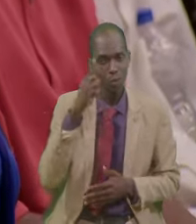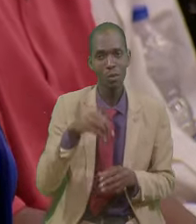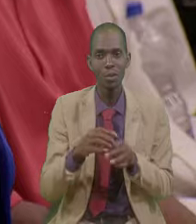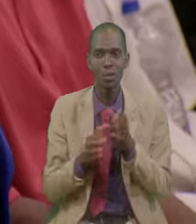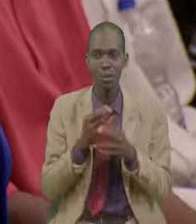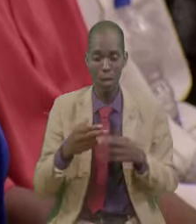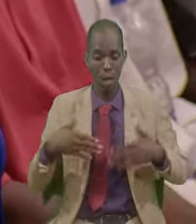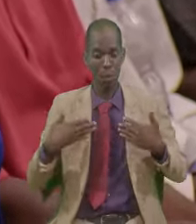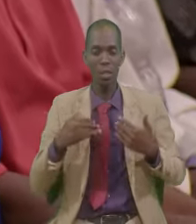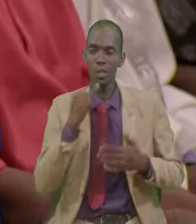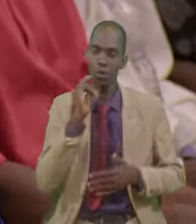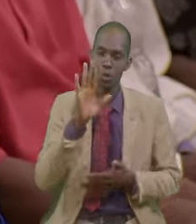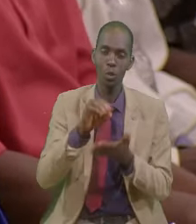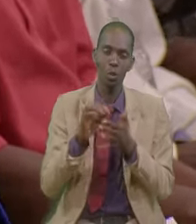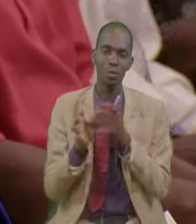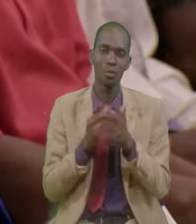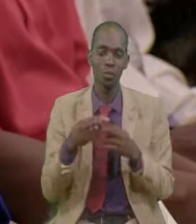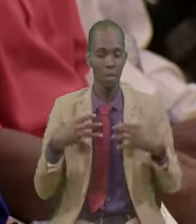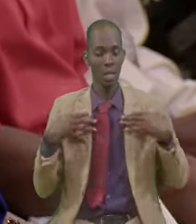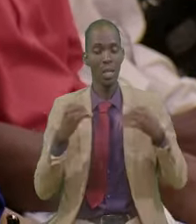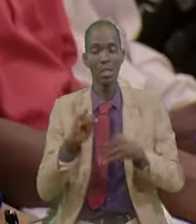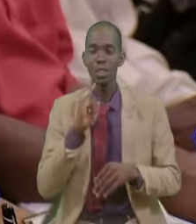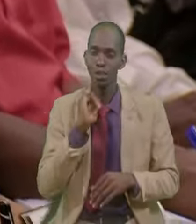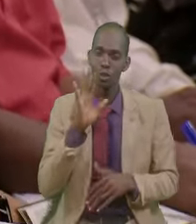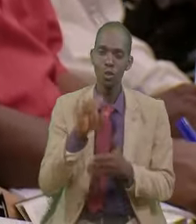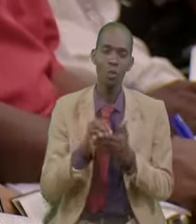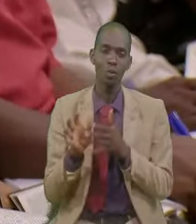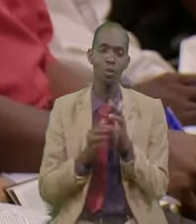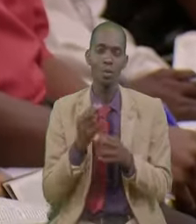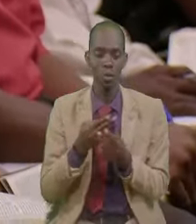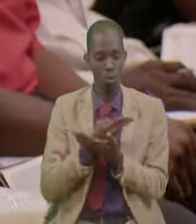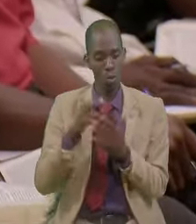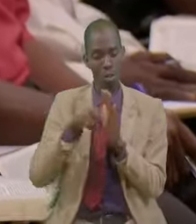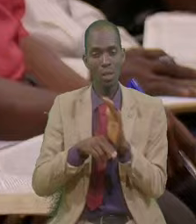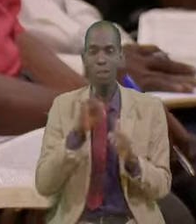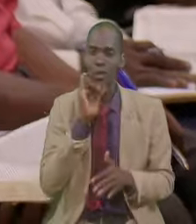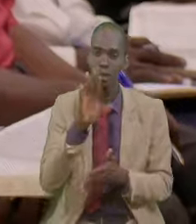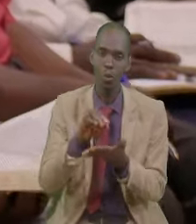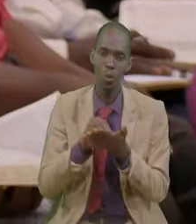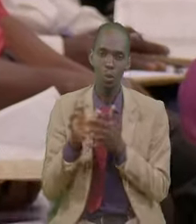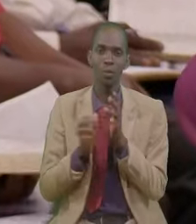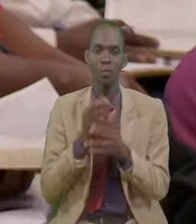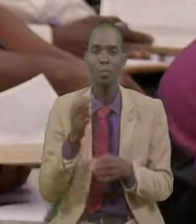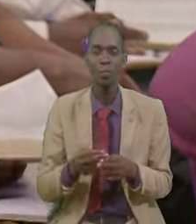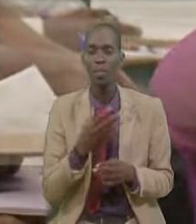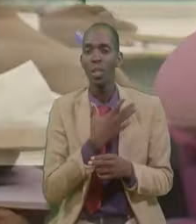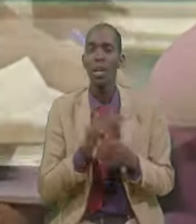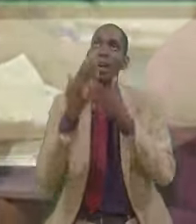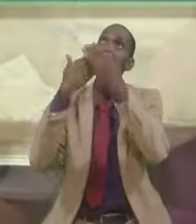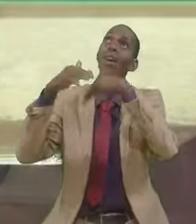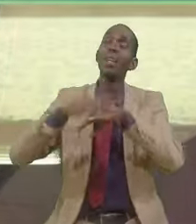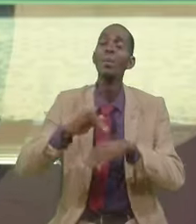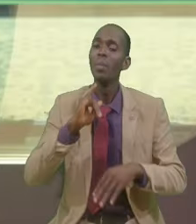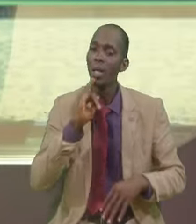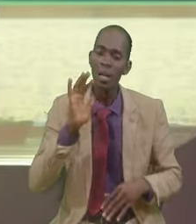yours. Healing, that's yours. Holiness, that's yours. And heaven, that's